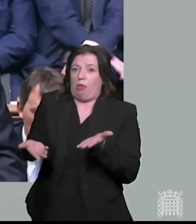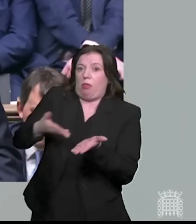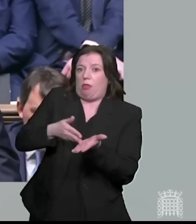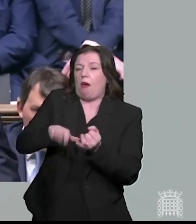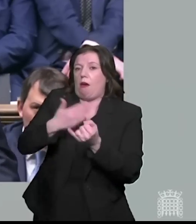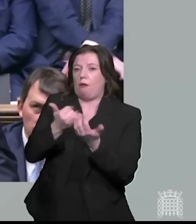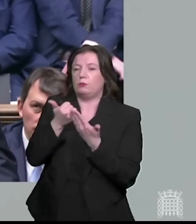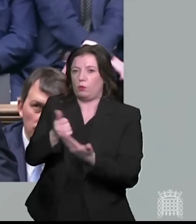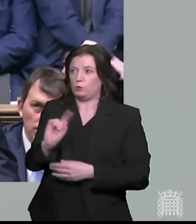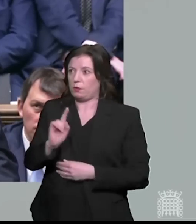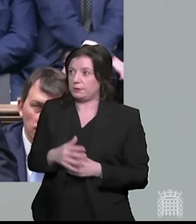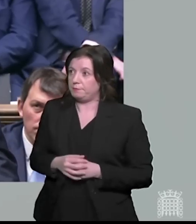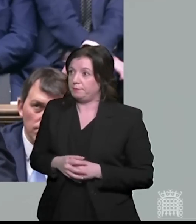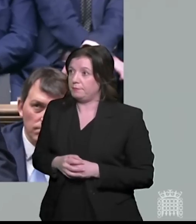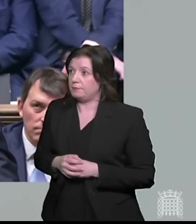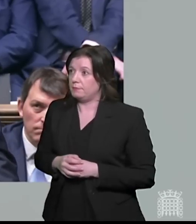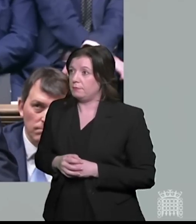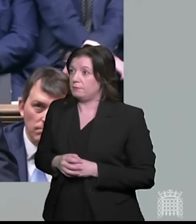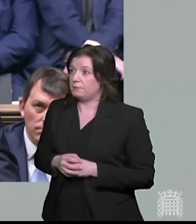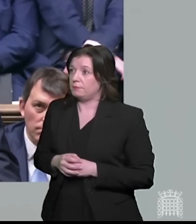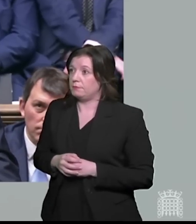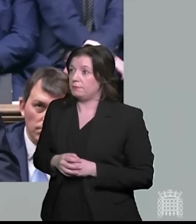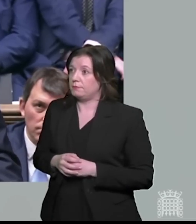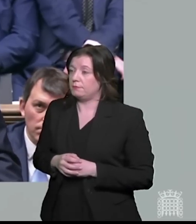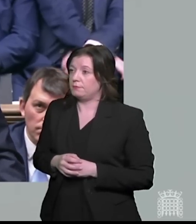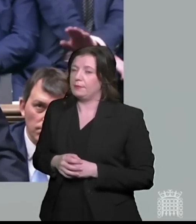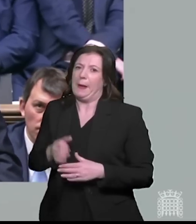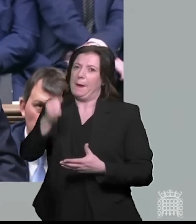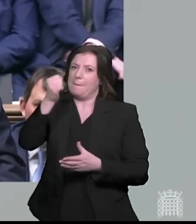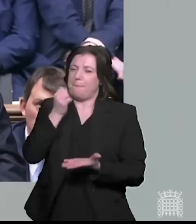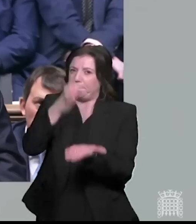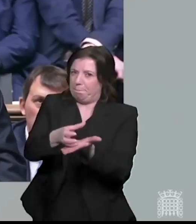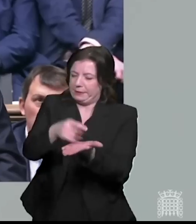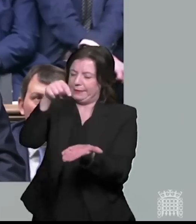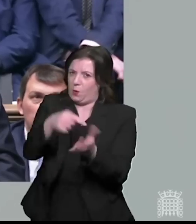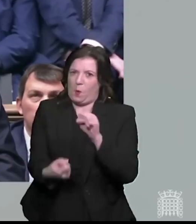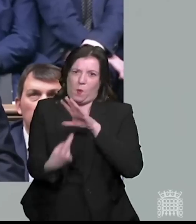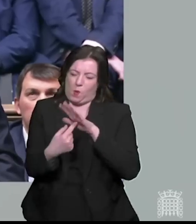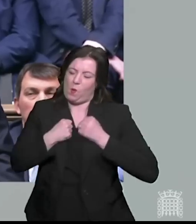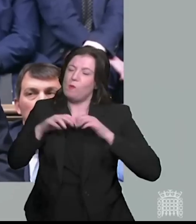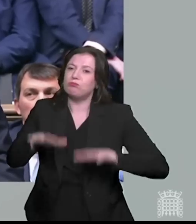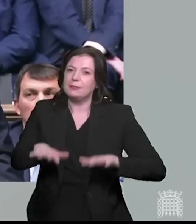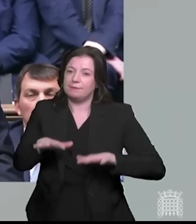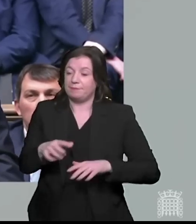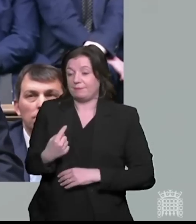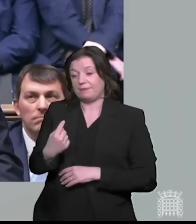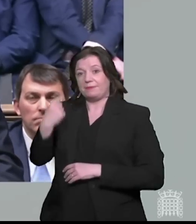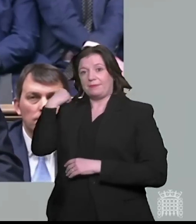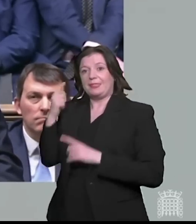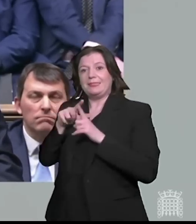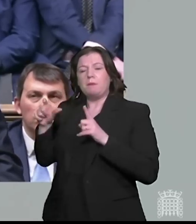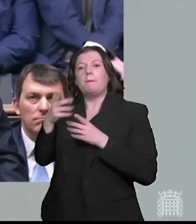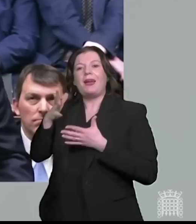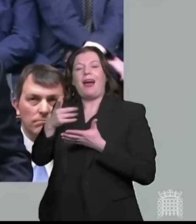most treasured community institutions, the Great British Pub. In December, I extended the